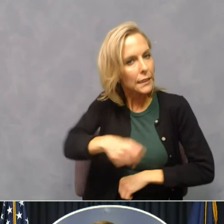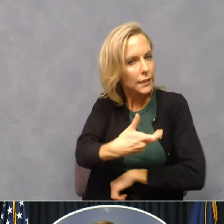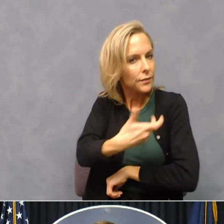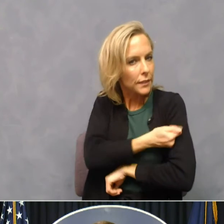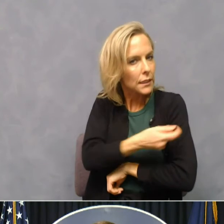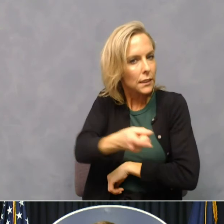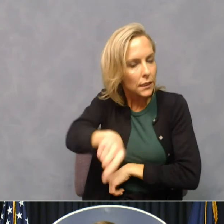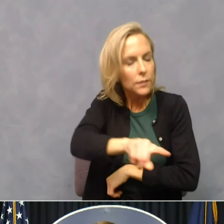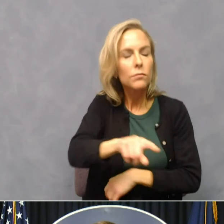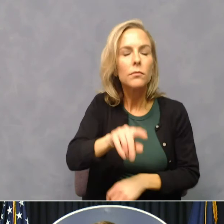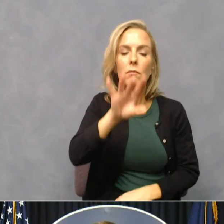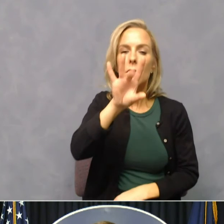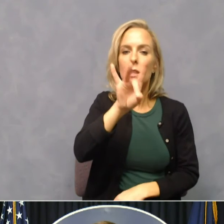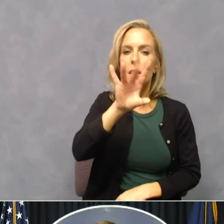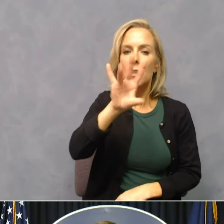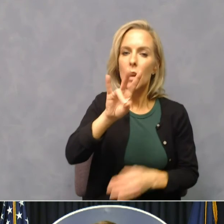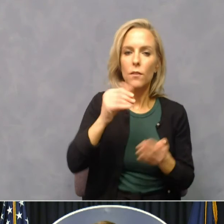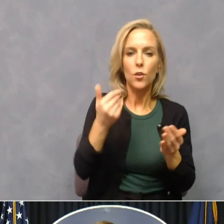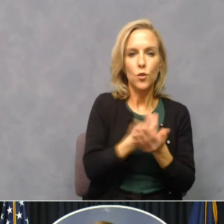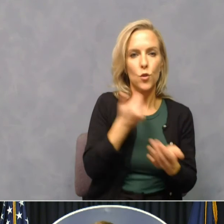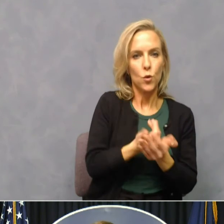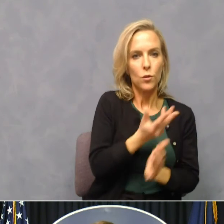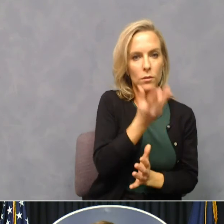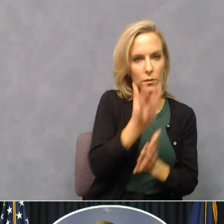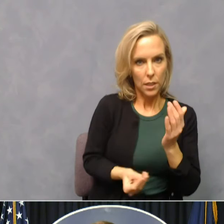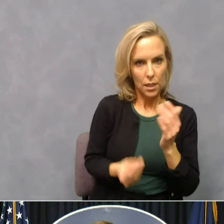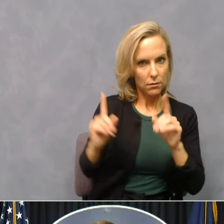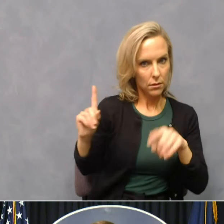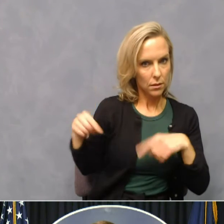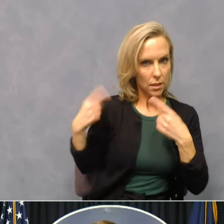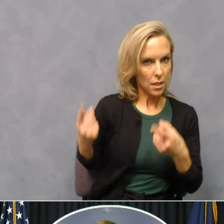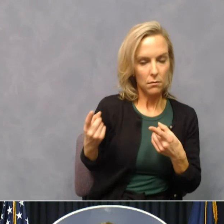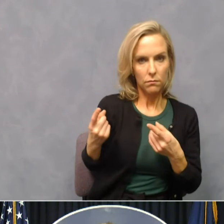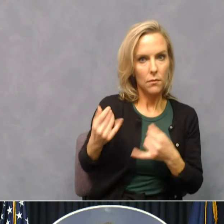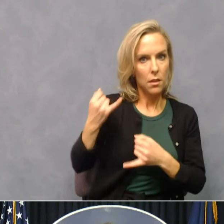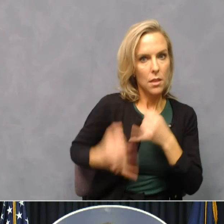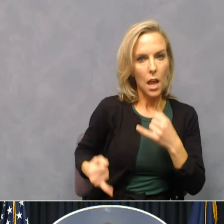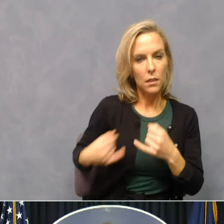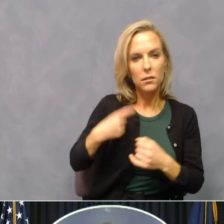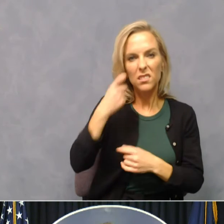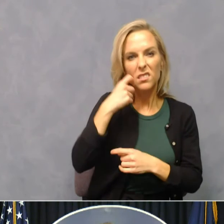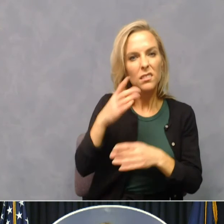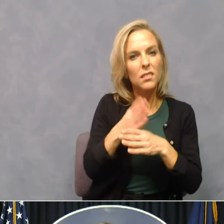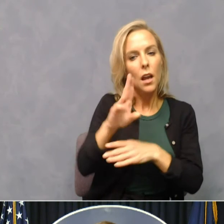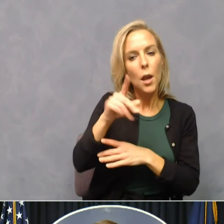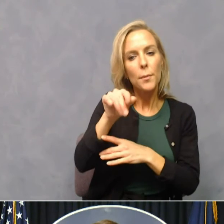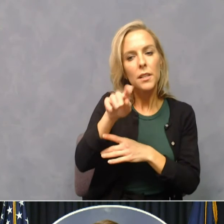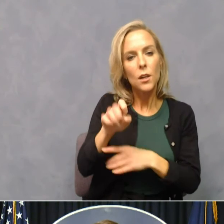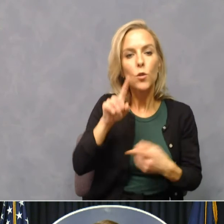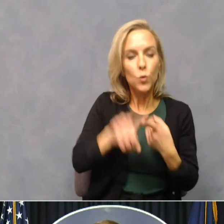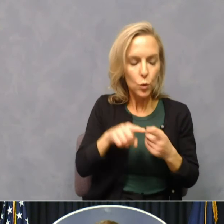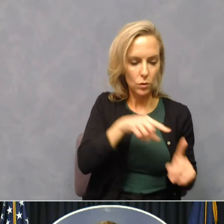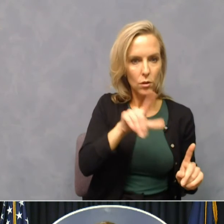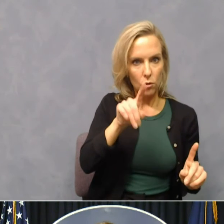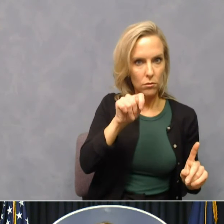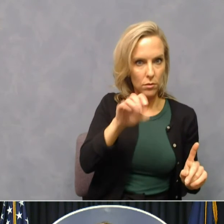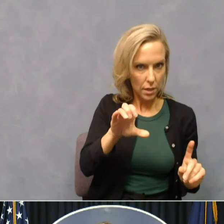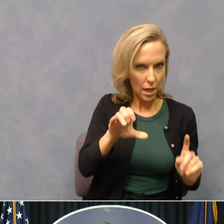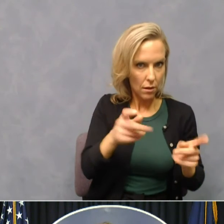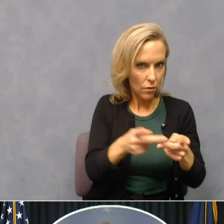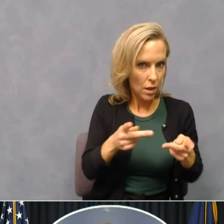87 additional deaths since our last update can be attributed to long-term care residents and or